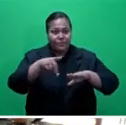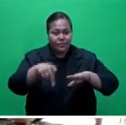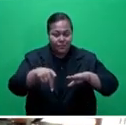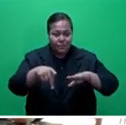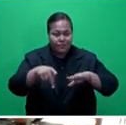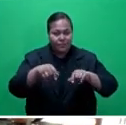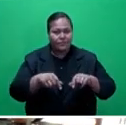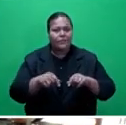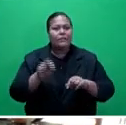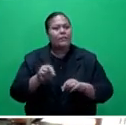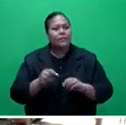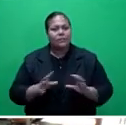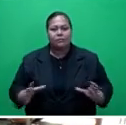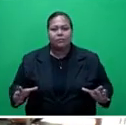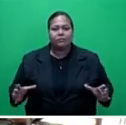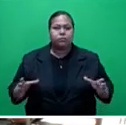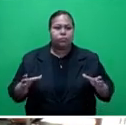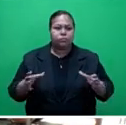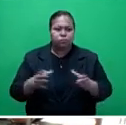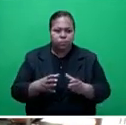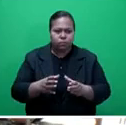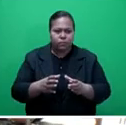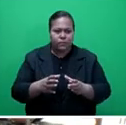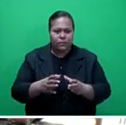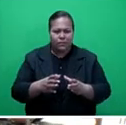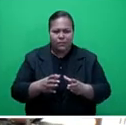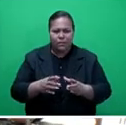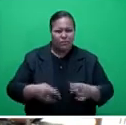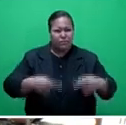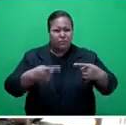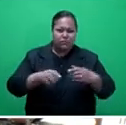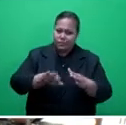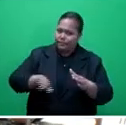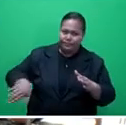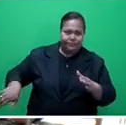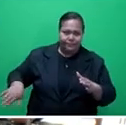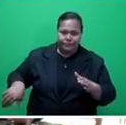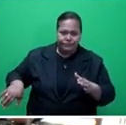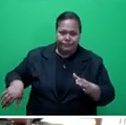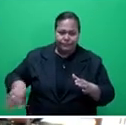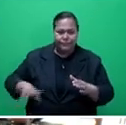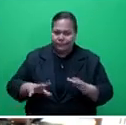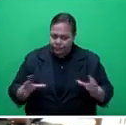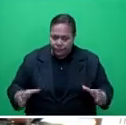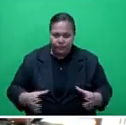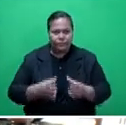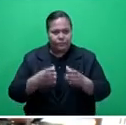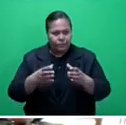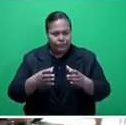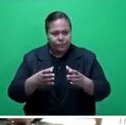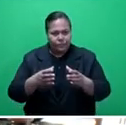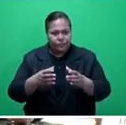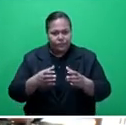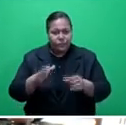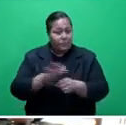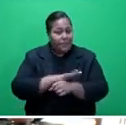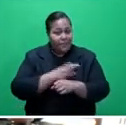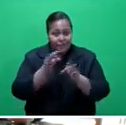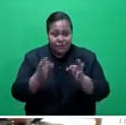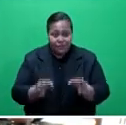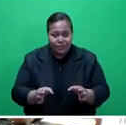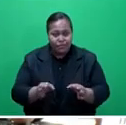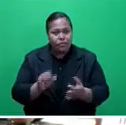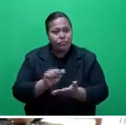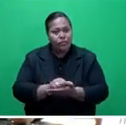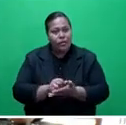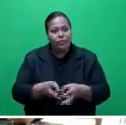to come together, putting away difference for betterment of all Fijians. And let's make these decisions in the right way for